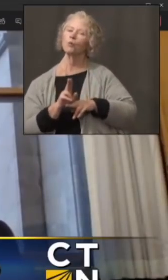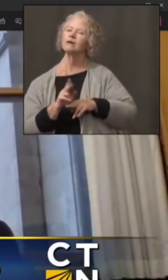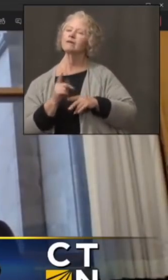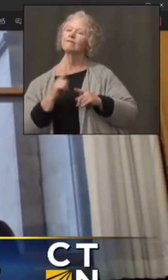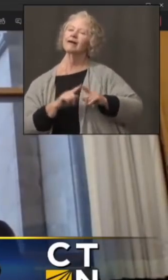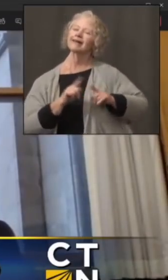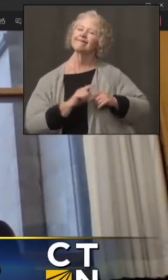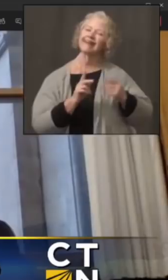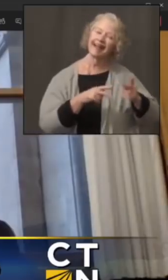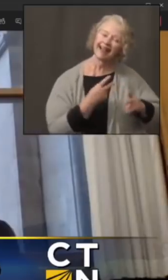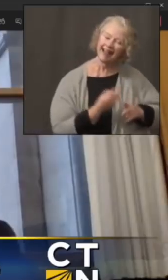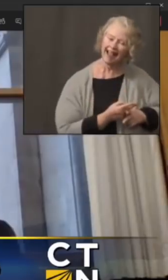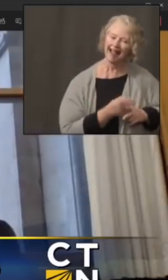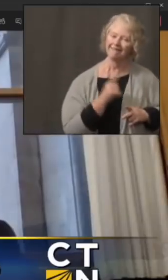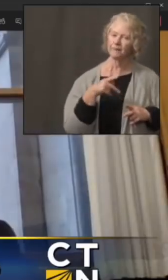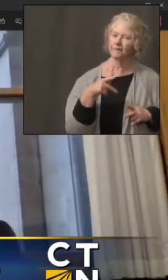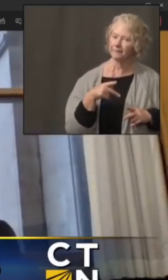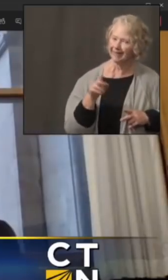and for different types of